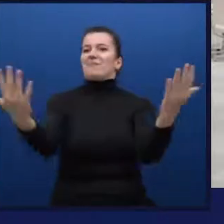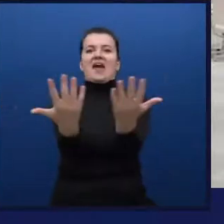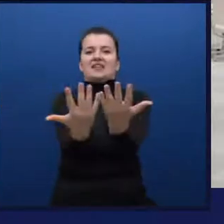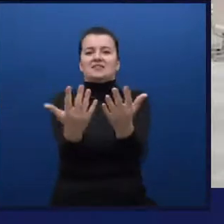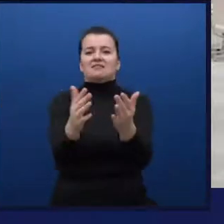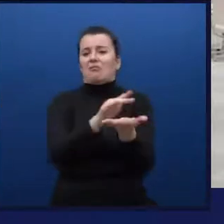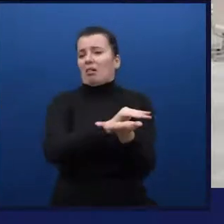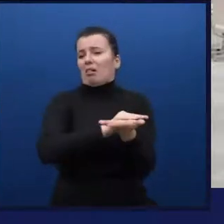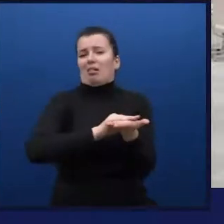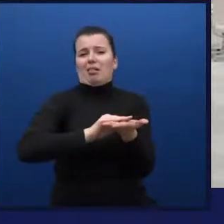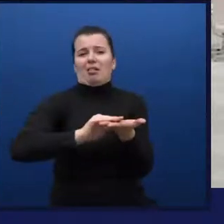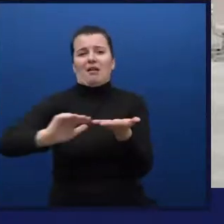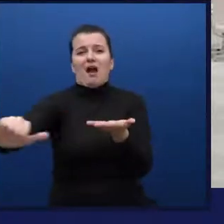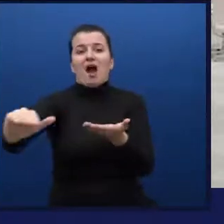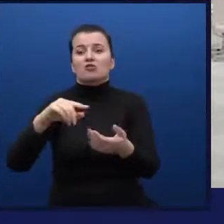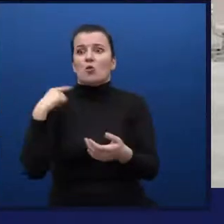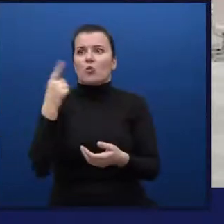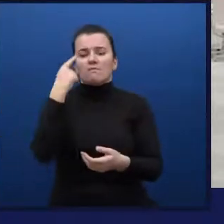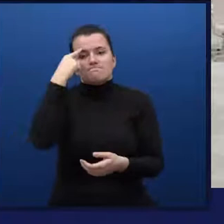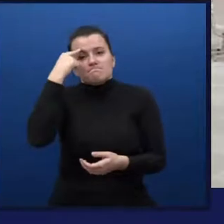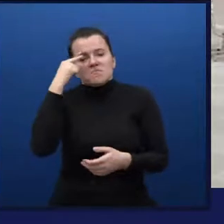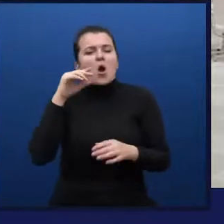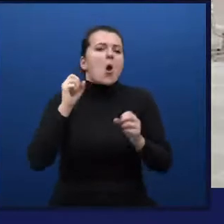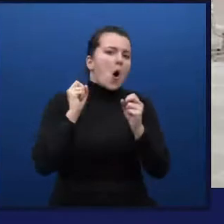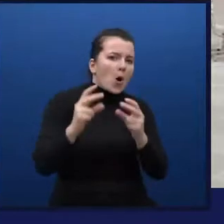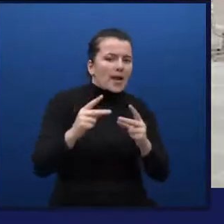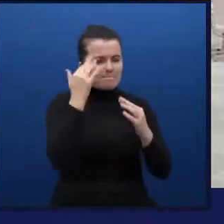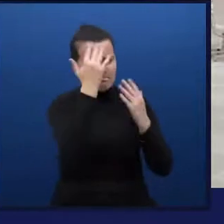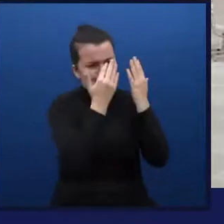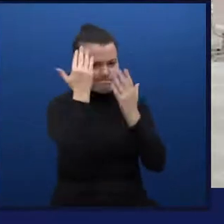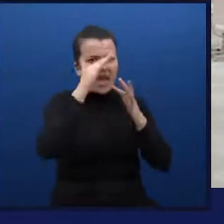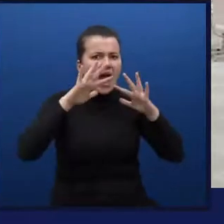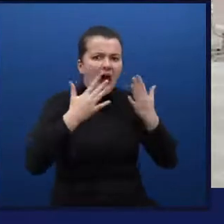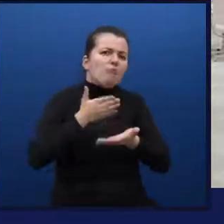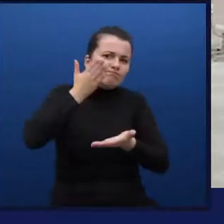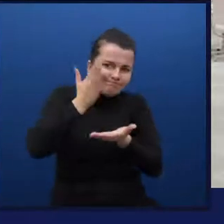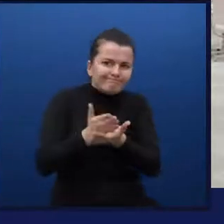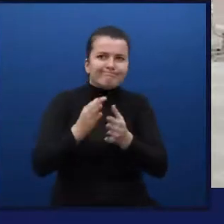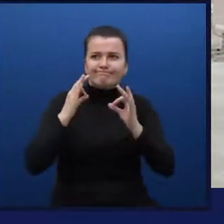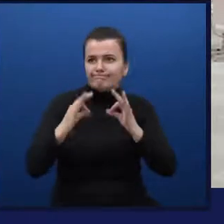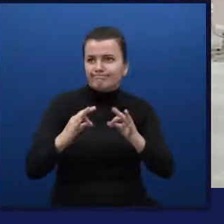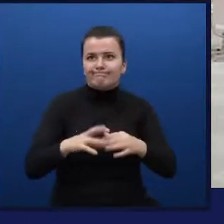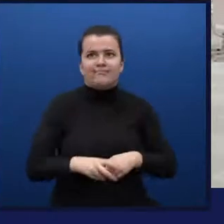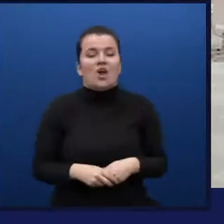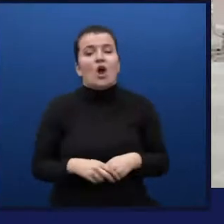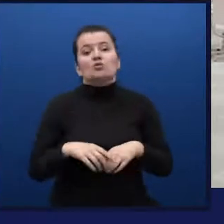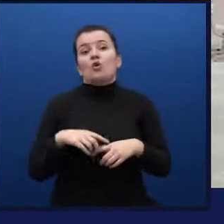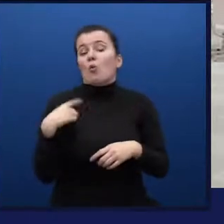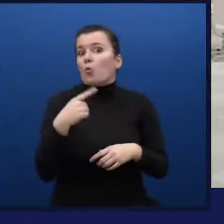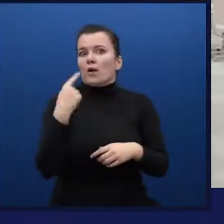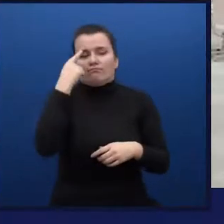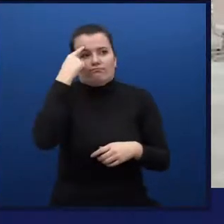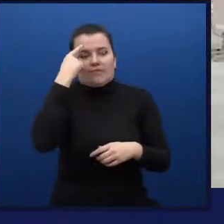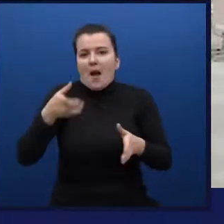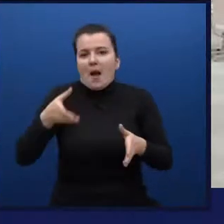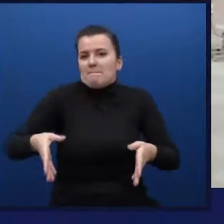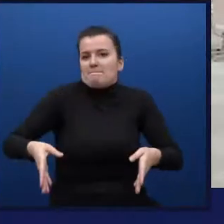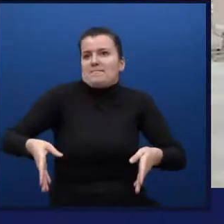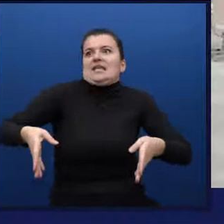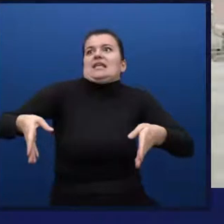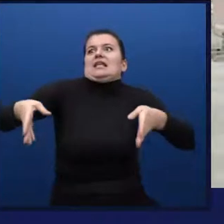do this right, in the right way. Let's do, you know, build a building that represents our